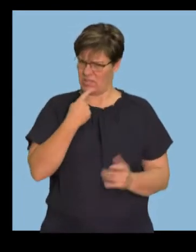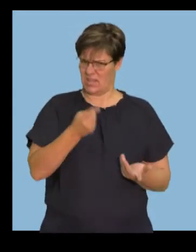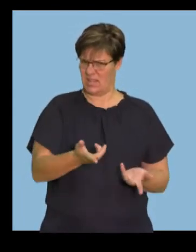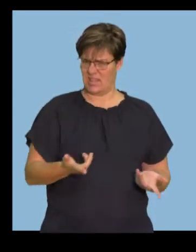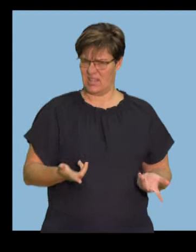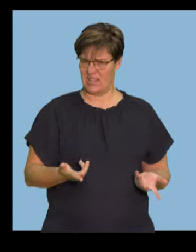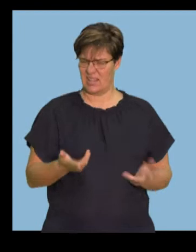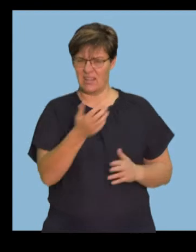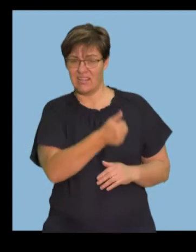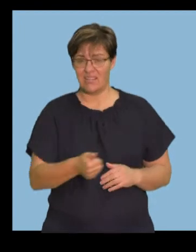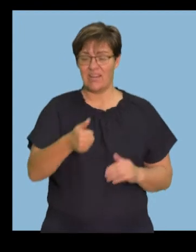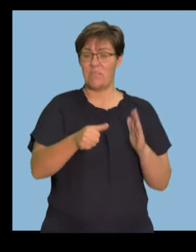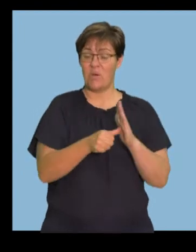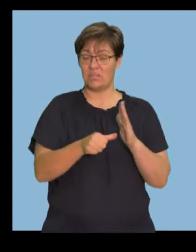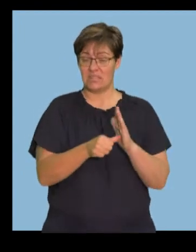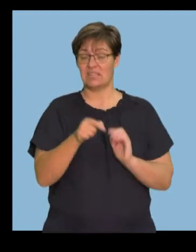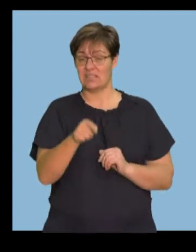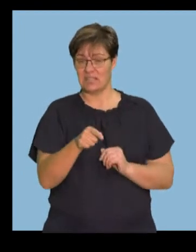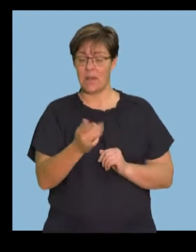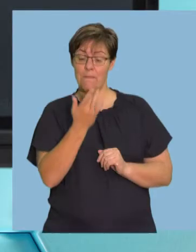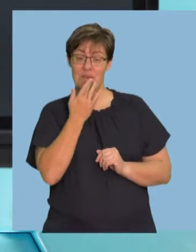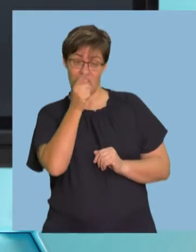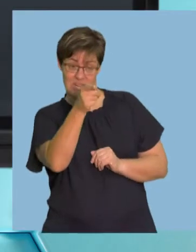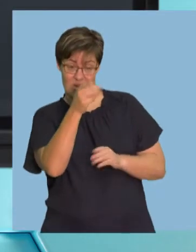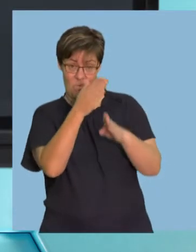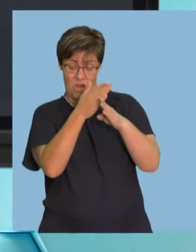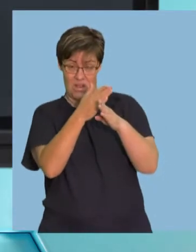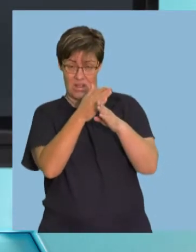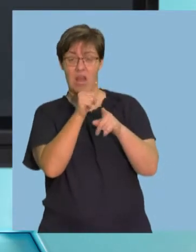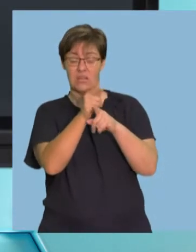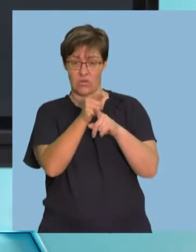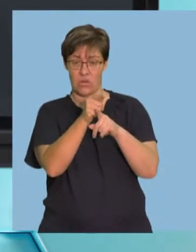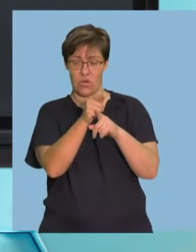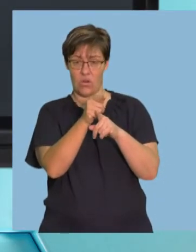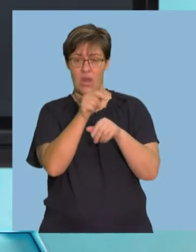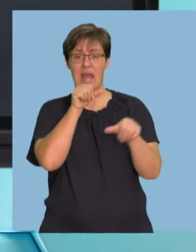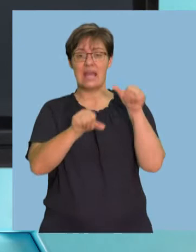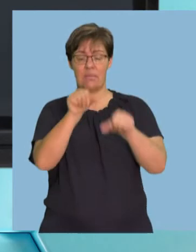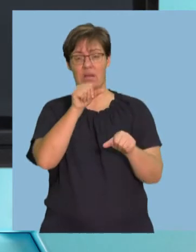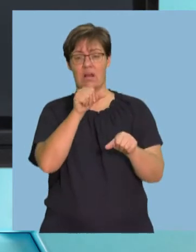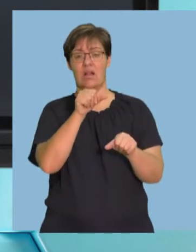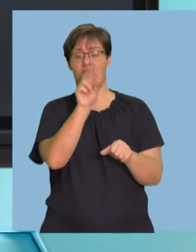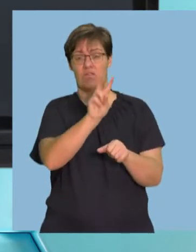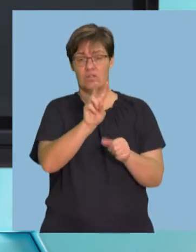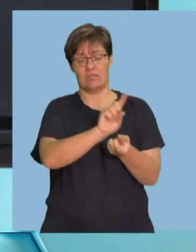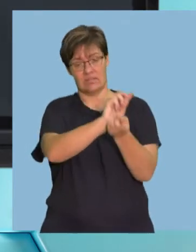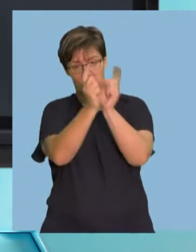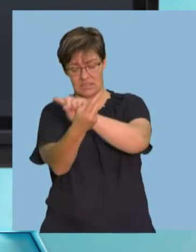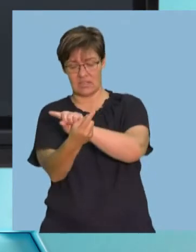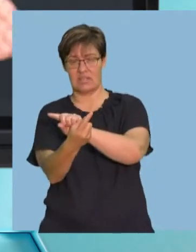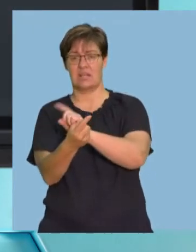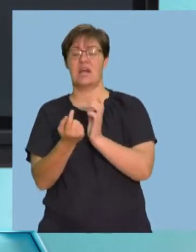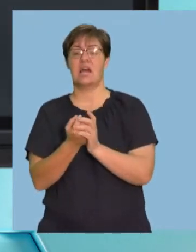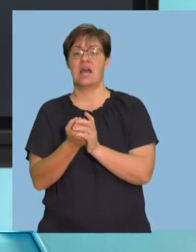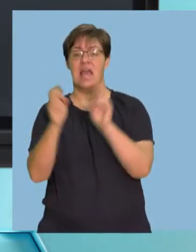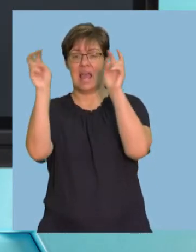Remember, the main thing about work done by the battery is that it converts chemical potential energy into electrical energy. So